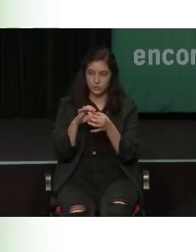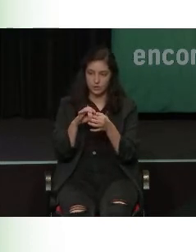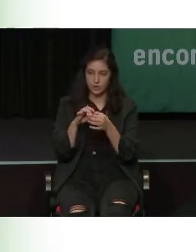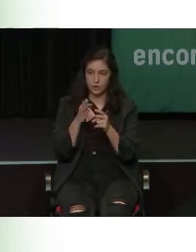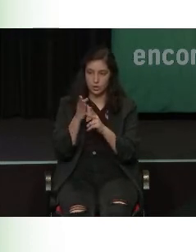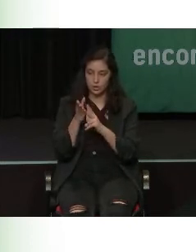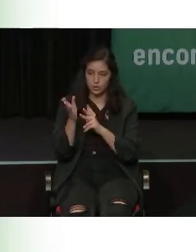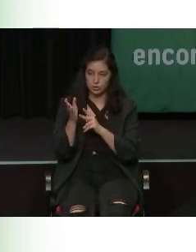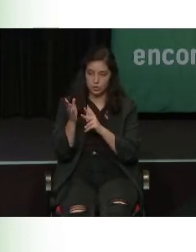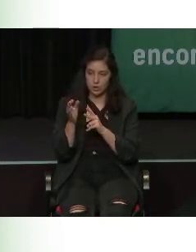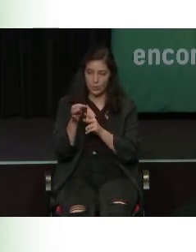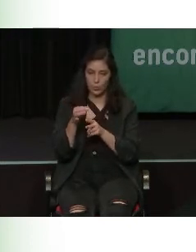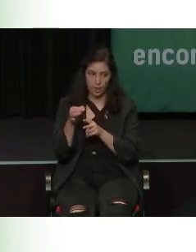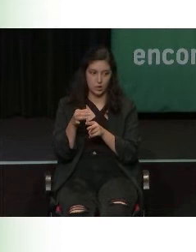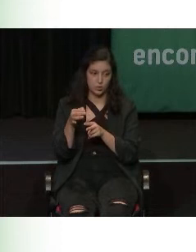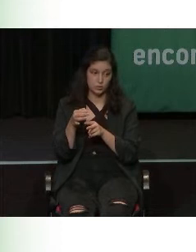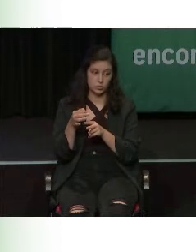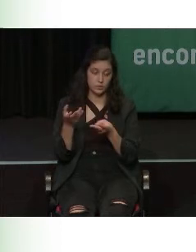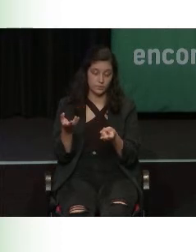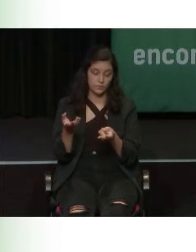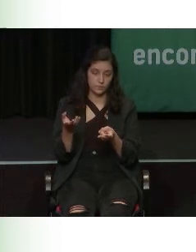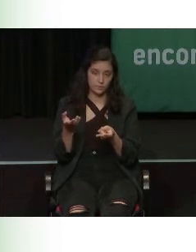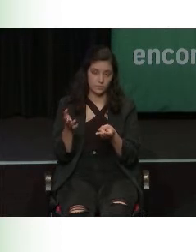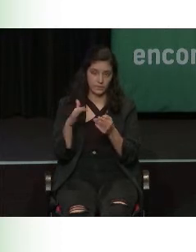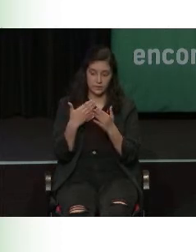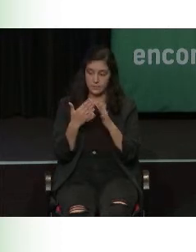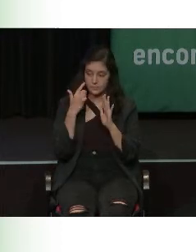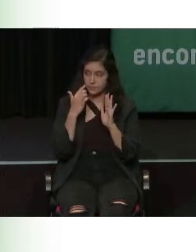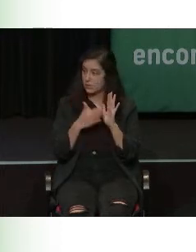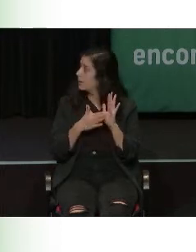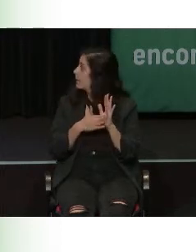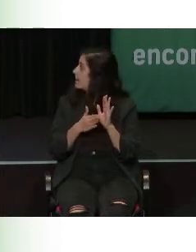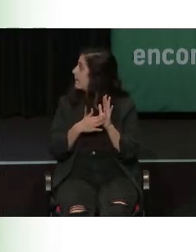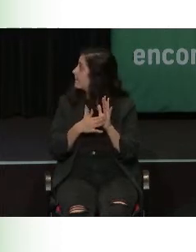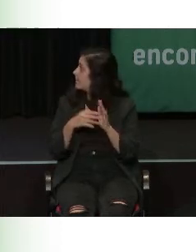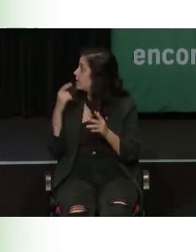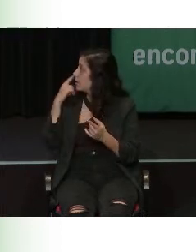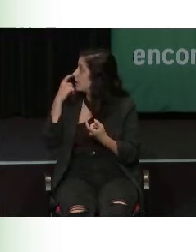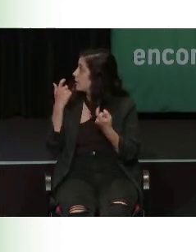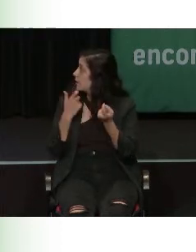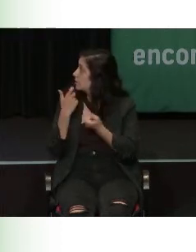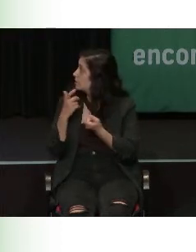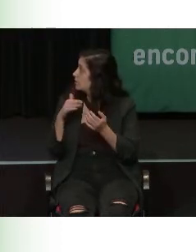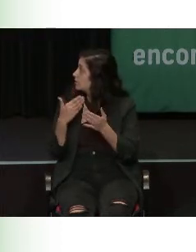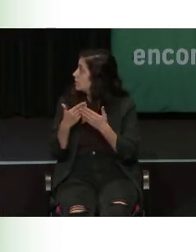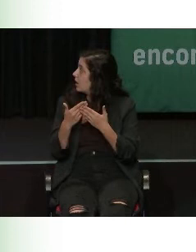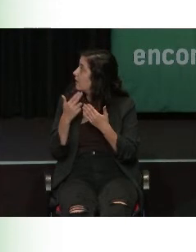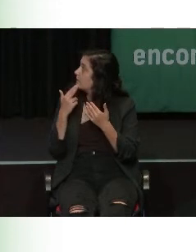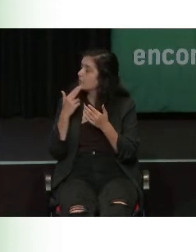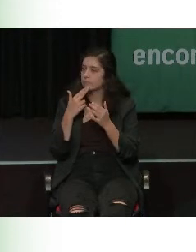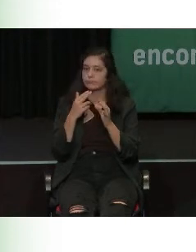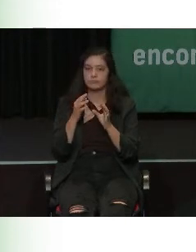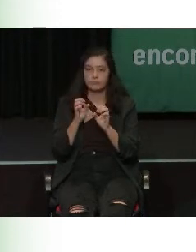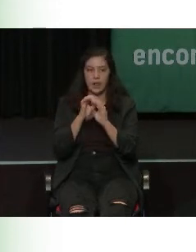2 molecules, both of these illustrious researchers ended up realizing that